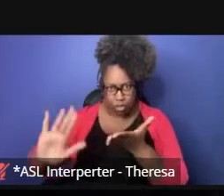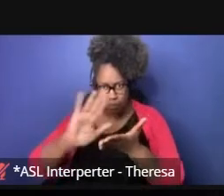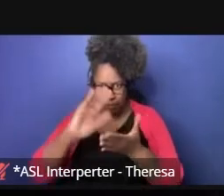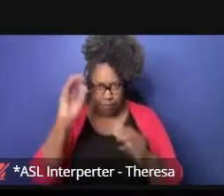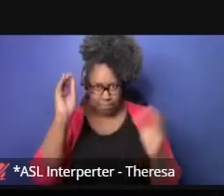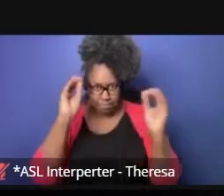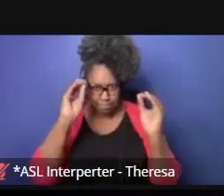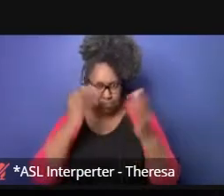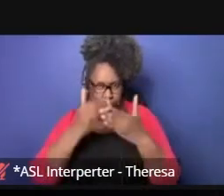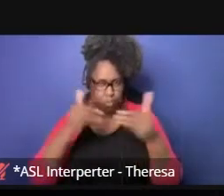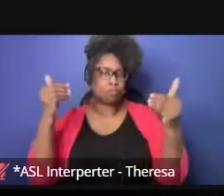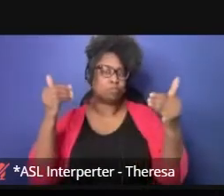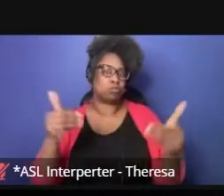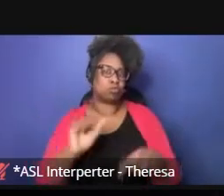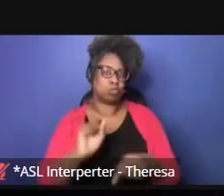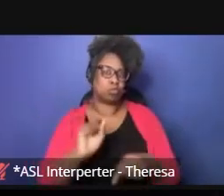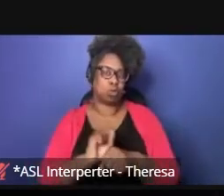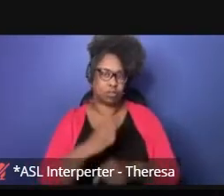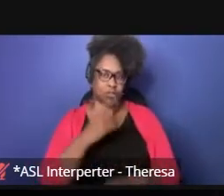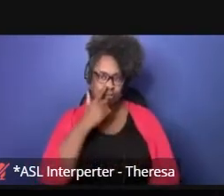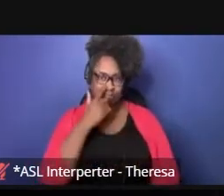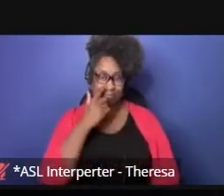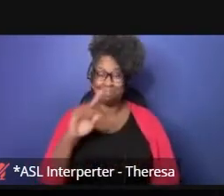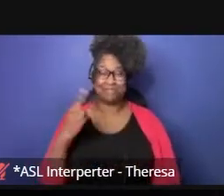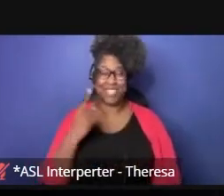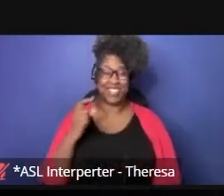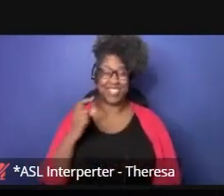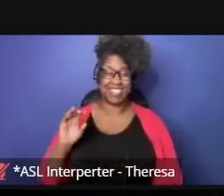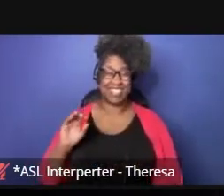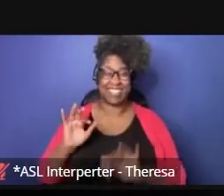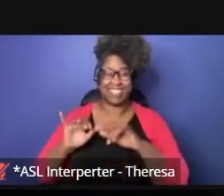work. A 10